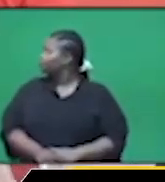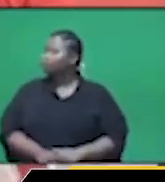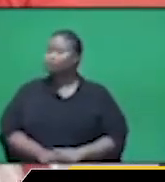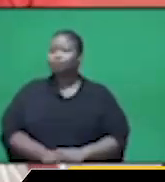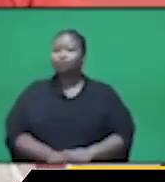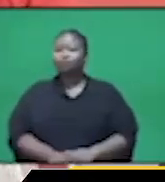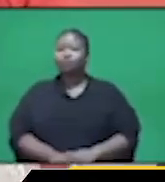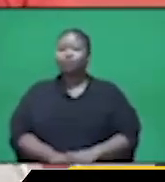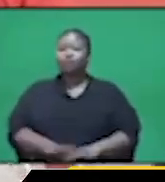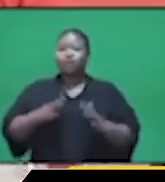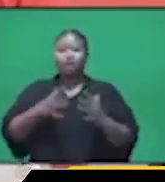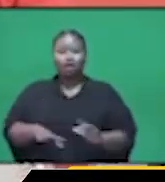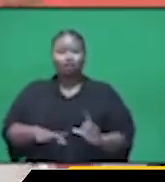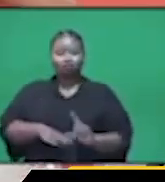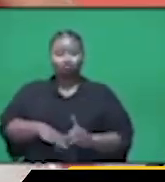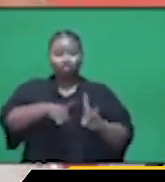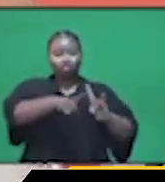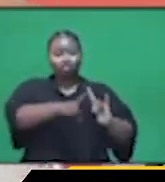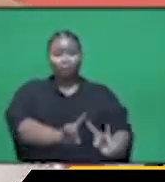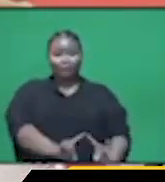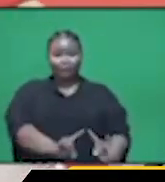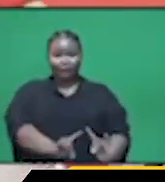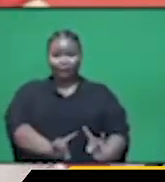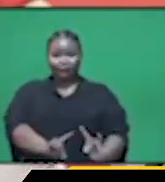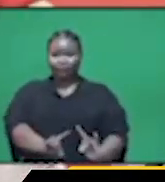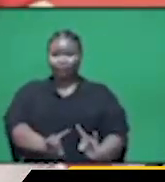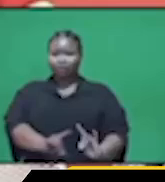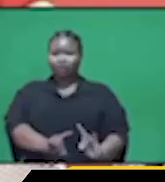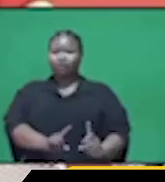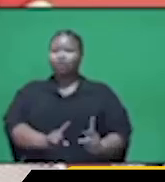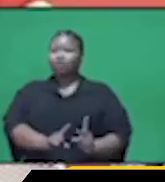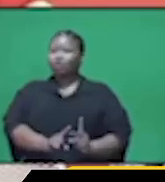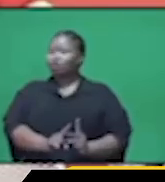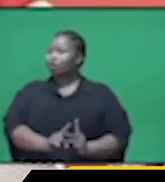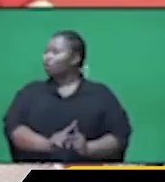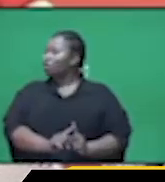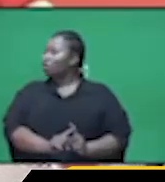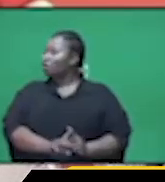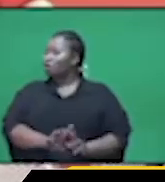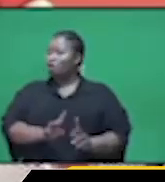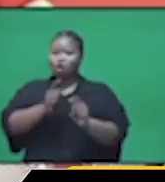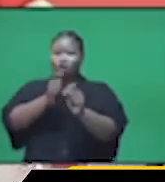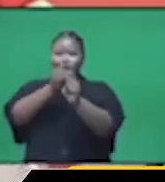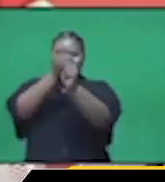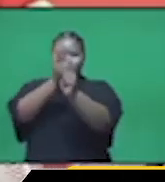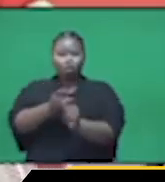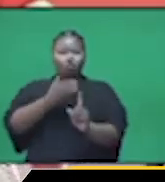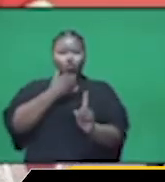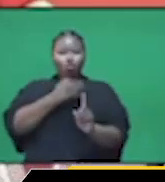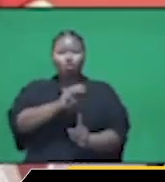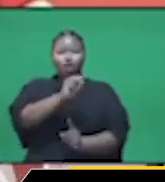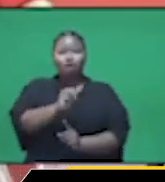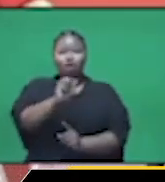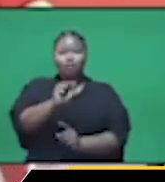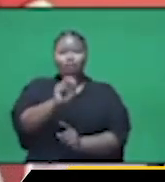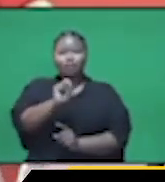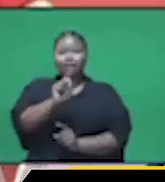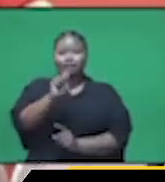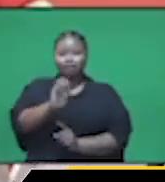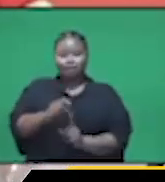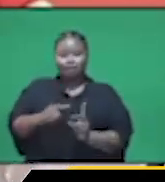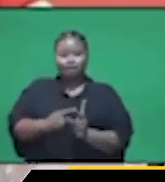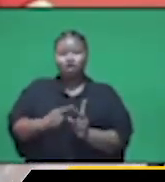Comrade Chairperson of the gathering, Honorable Mente, Comrade President